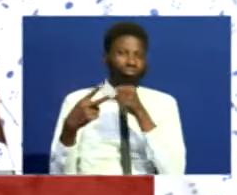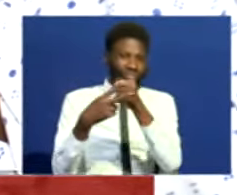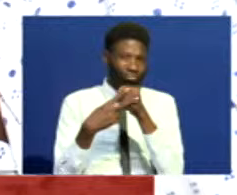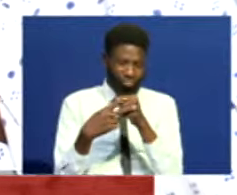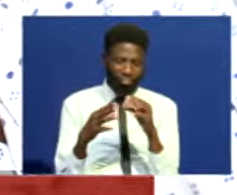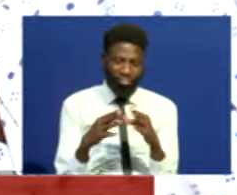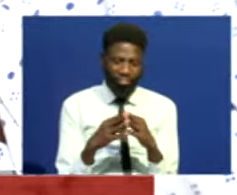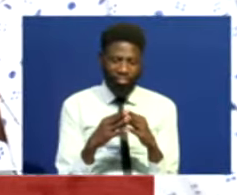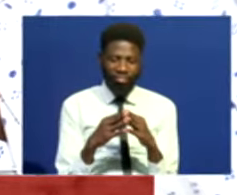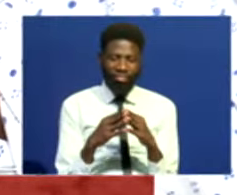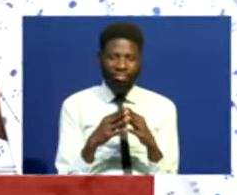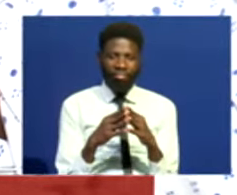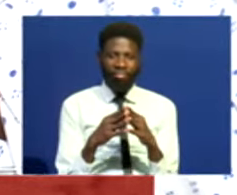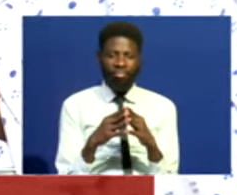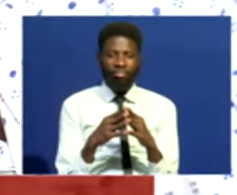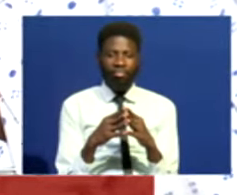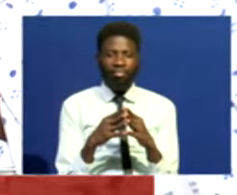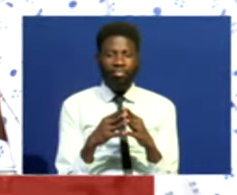Then